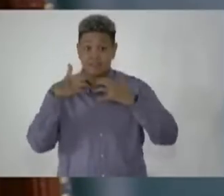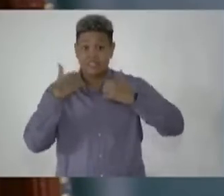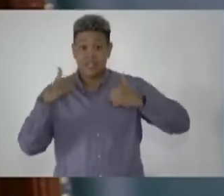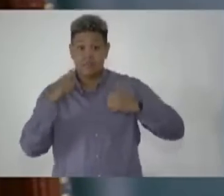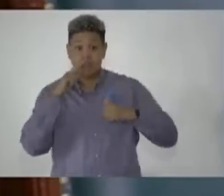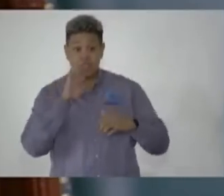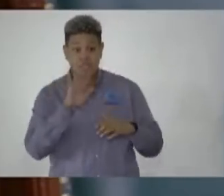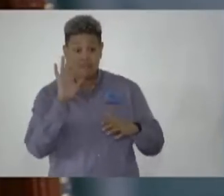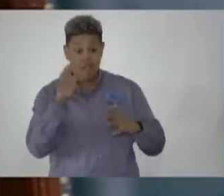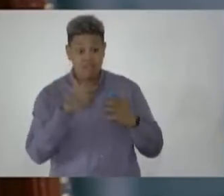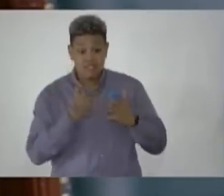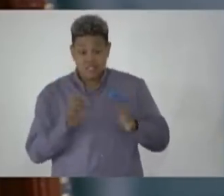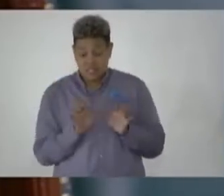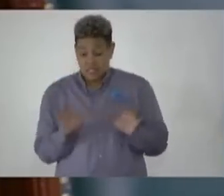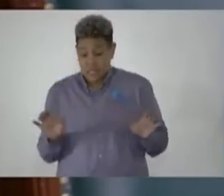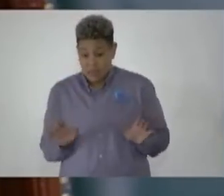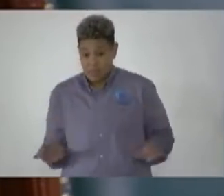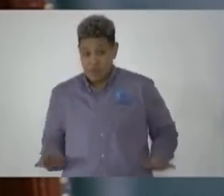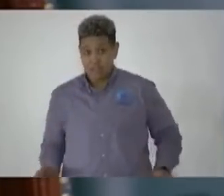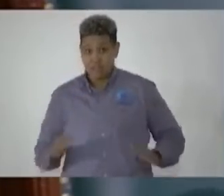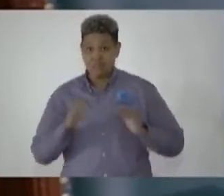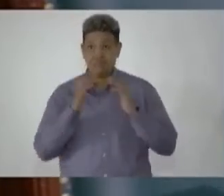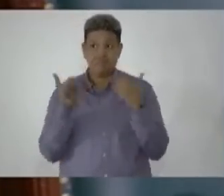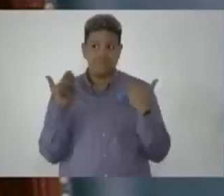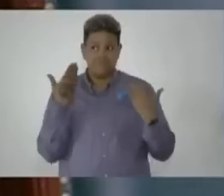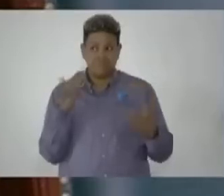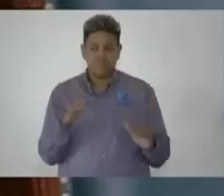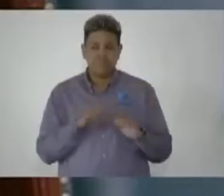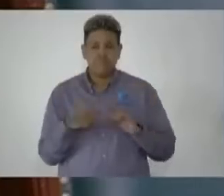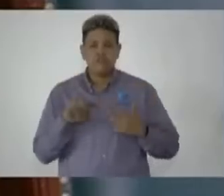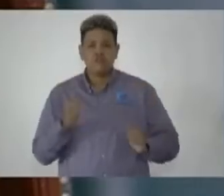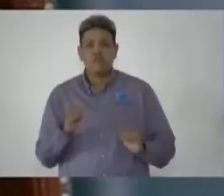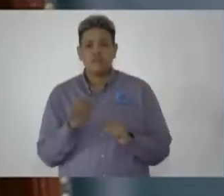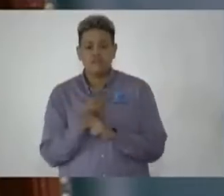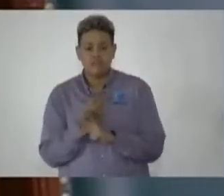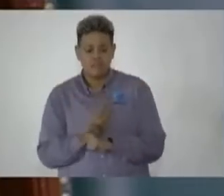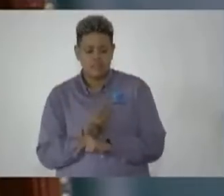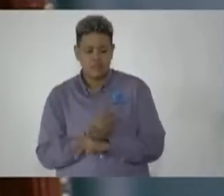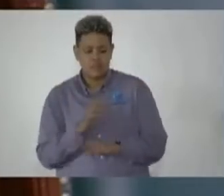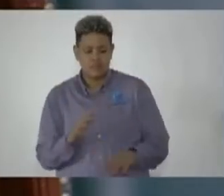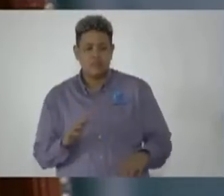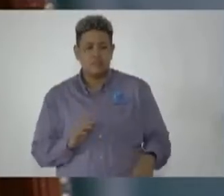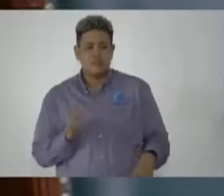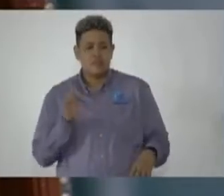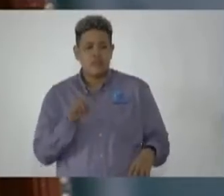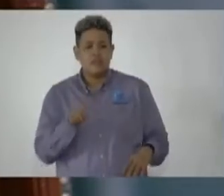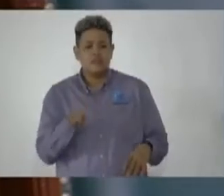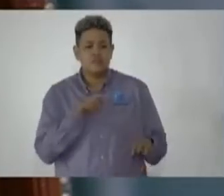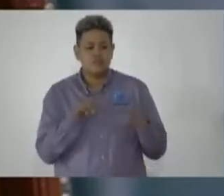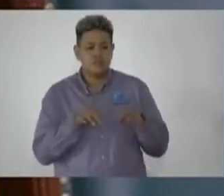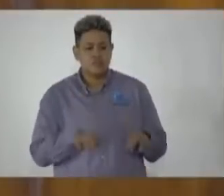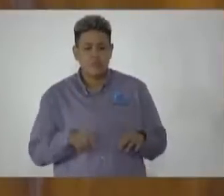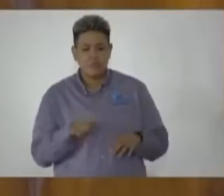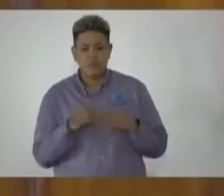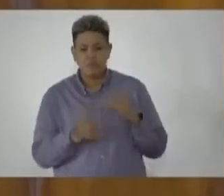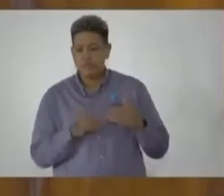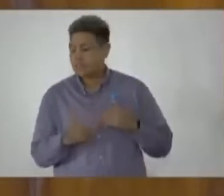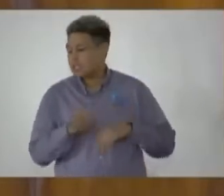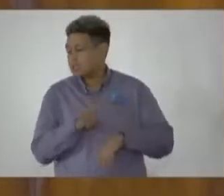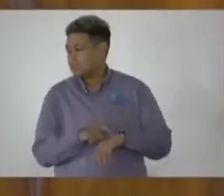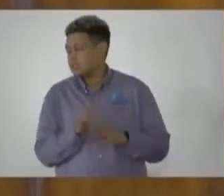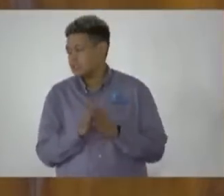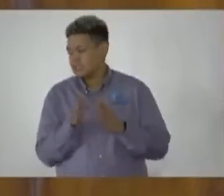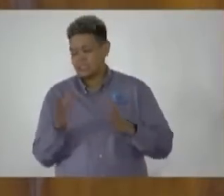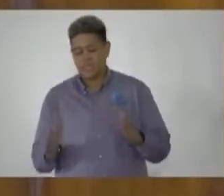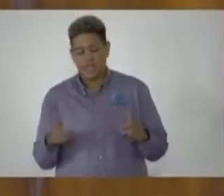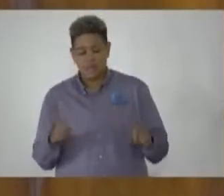as 5 separate. But I'm just trying to reconcile this statement. So I'm asking you to describe the process and the timing. I